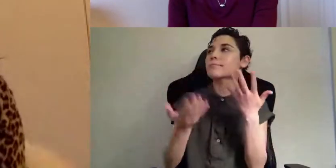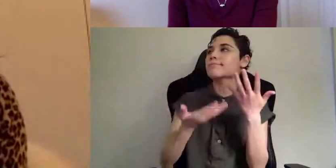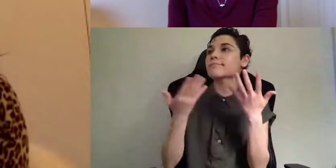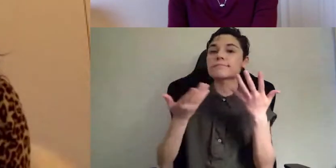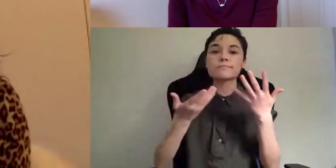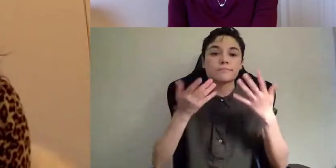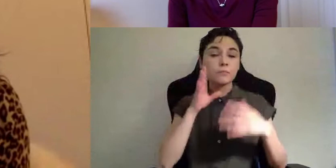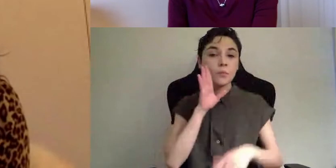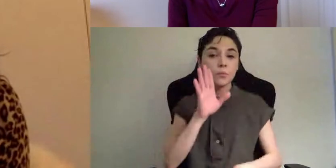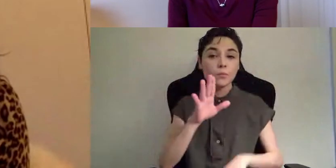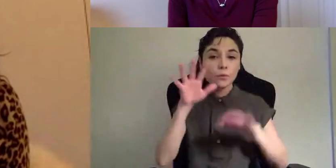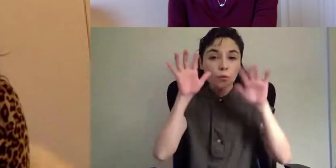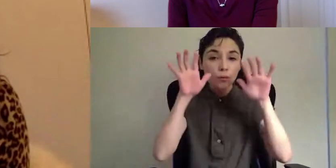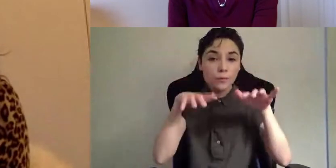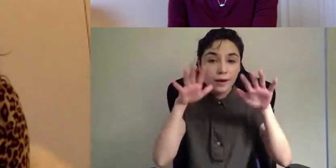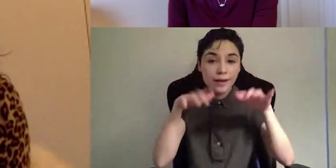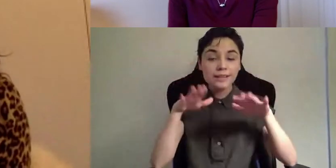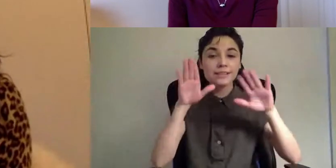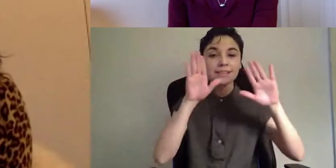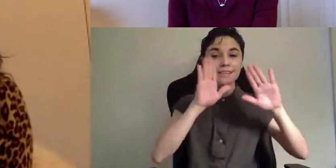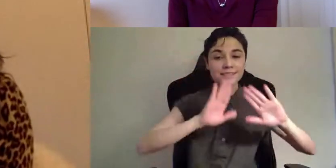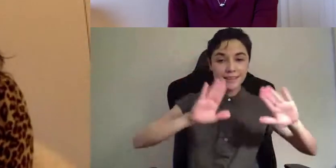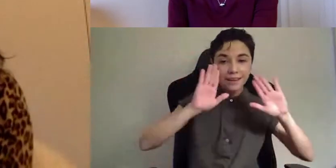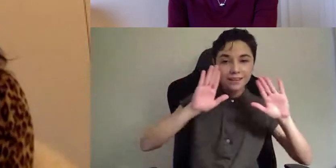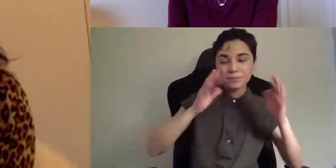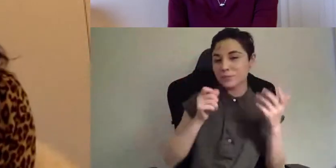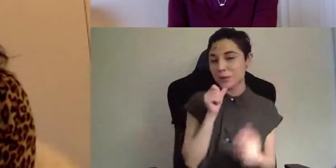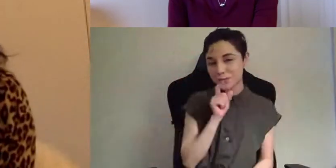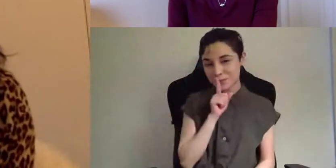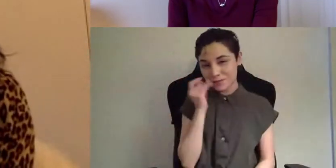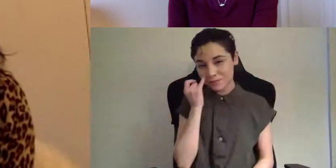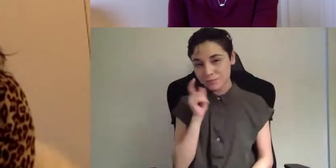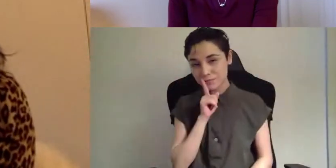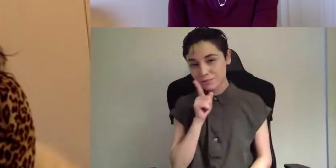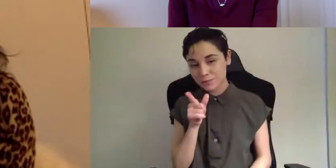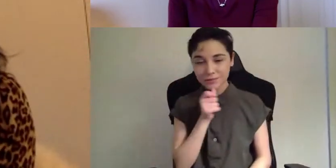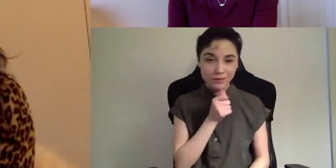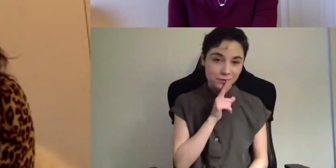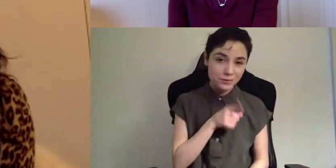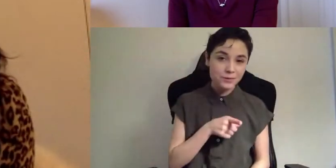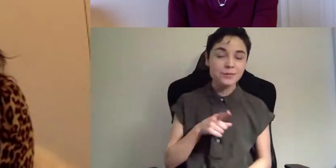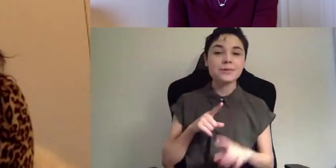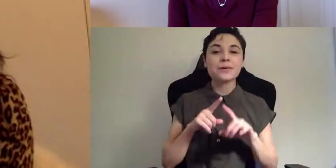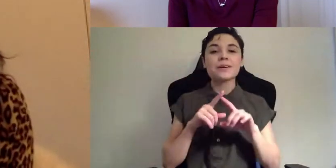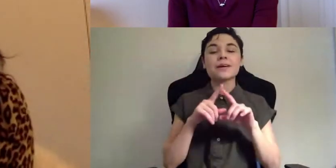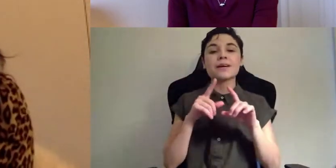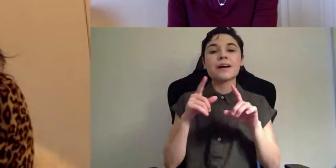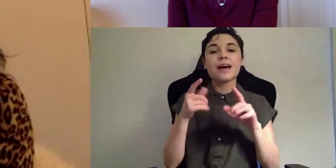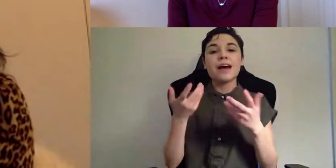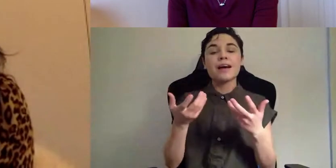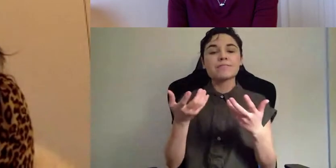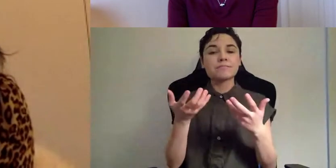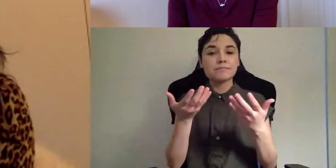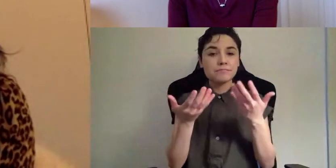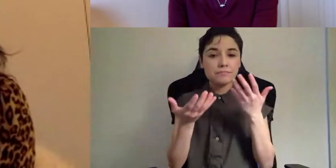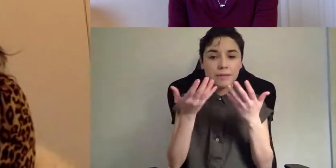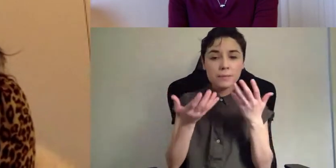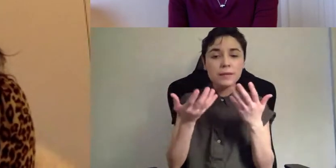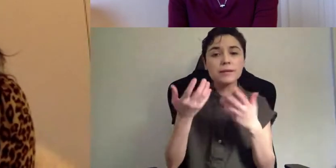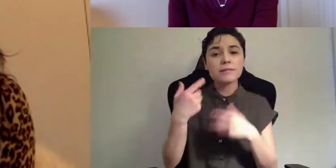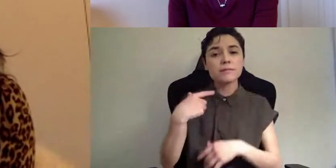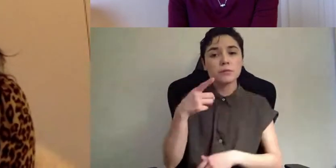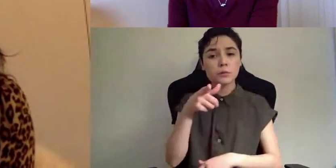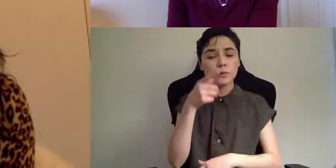make it up. It's not going to be rainy on Sunday. And so I want to go for a walk with this friend, or I want to be able to get